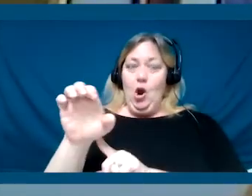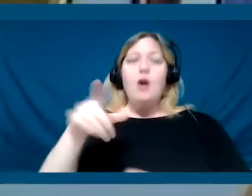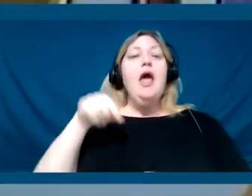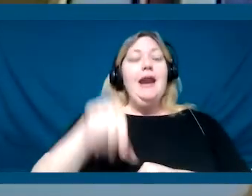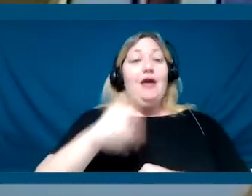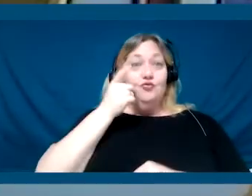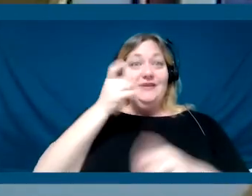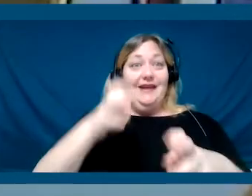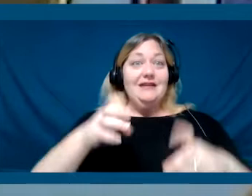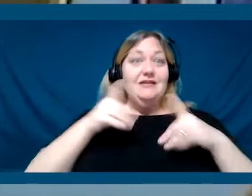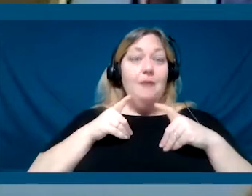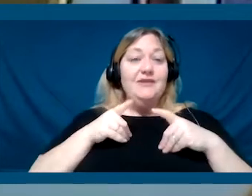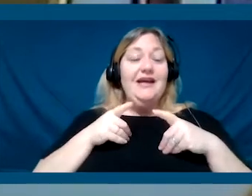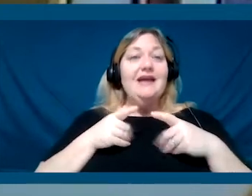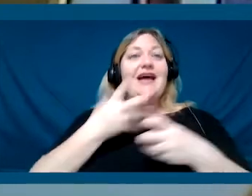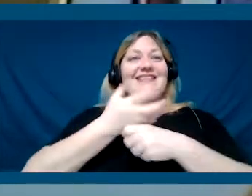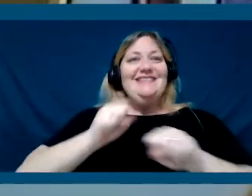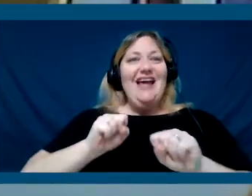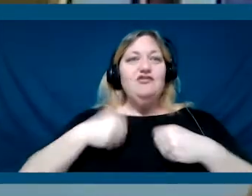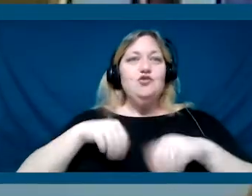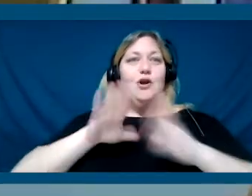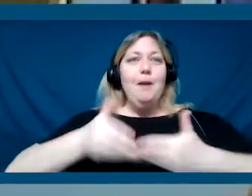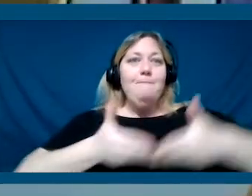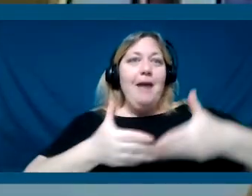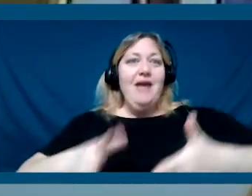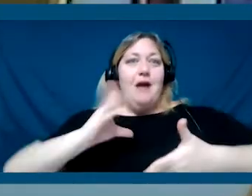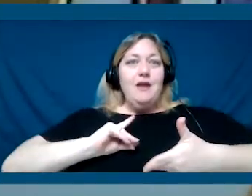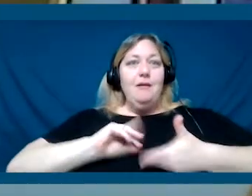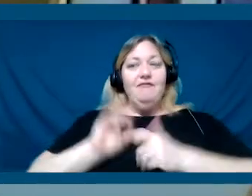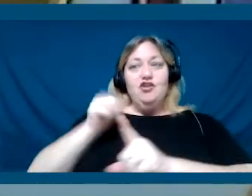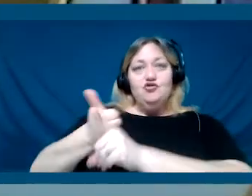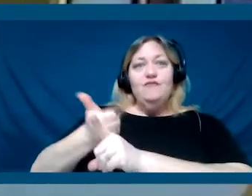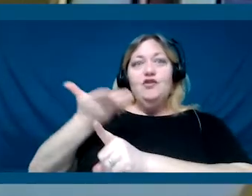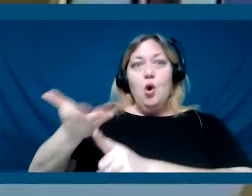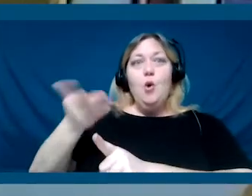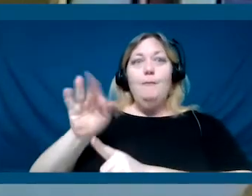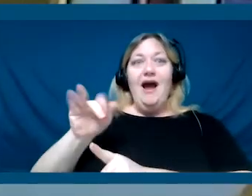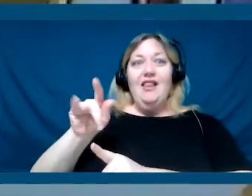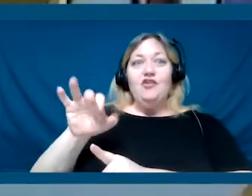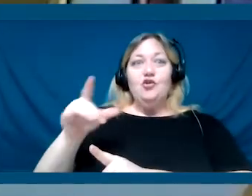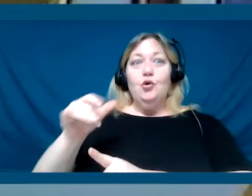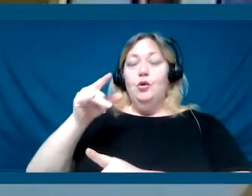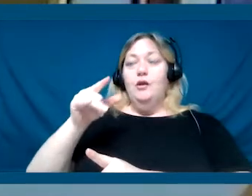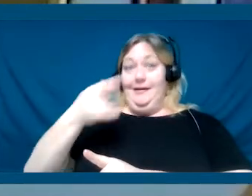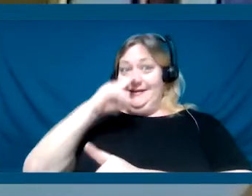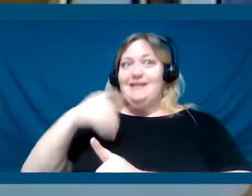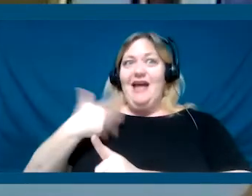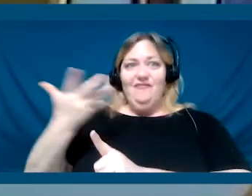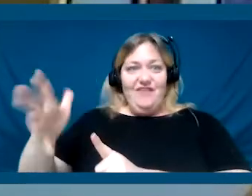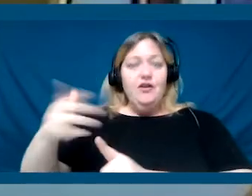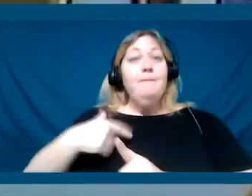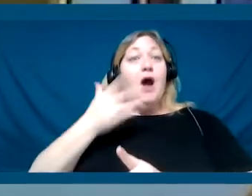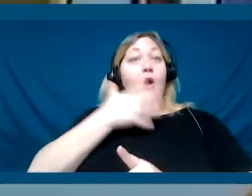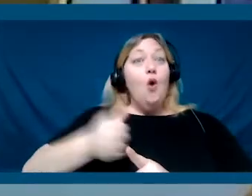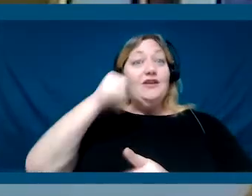recently adopted a safe surrender baby after having 2 of his own biological kids. My eldest daughter works in mental health,